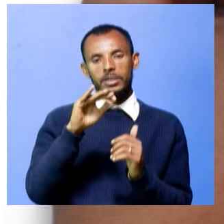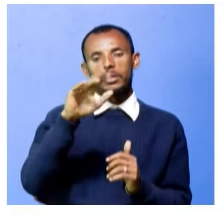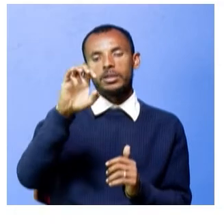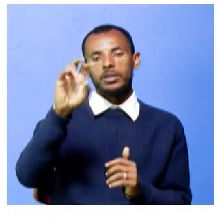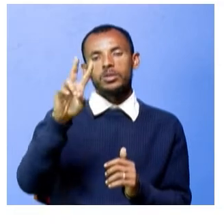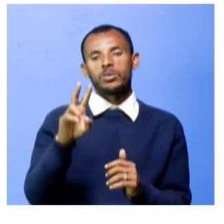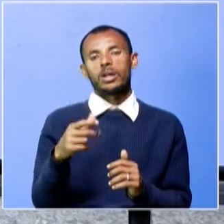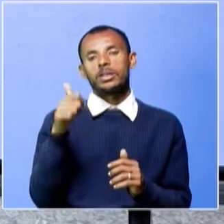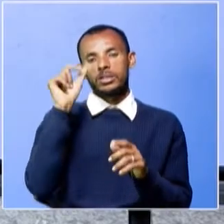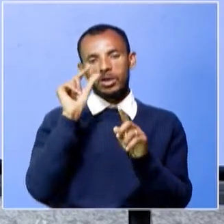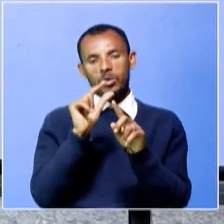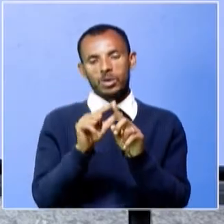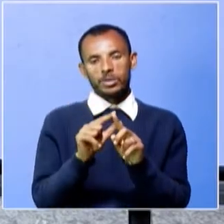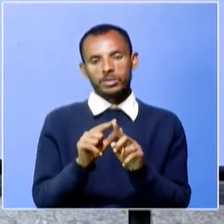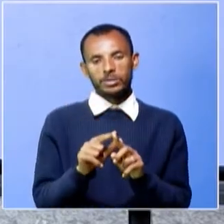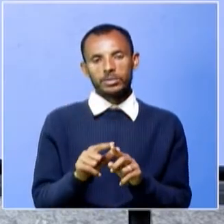In other words,